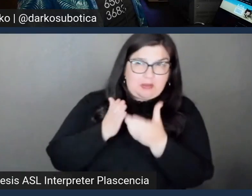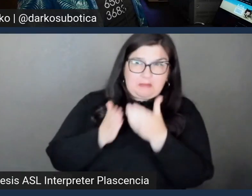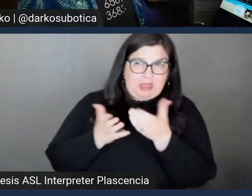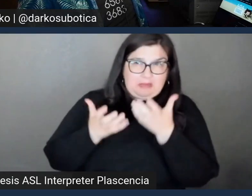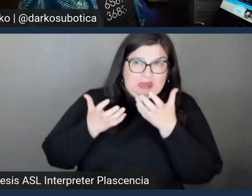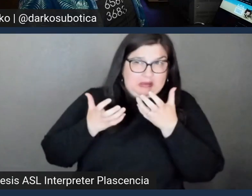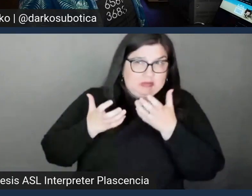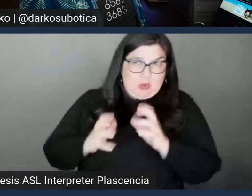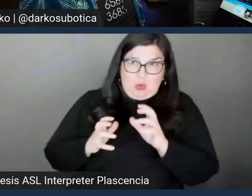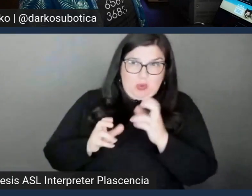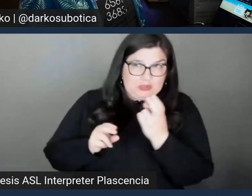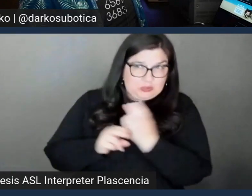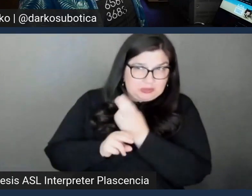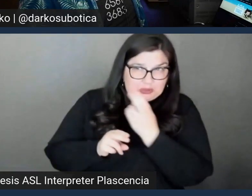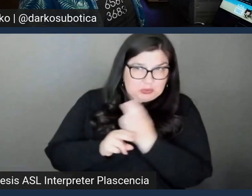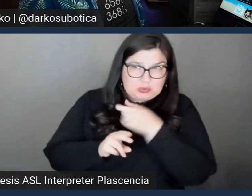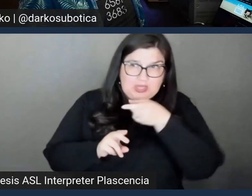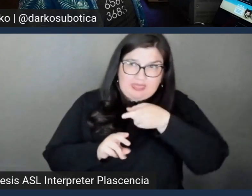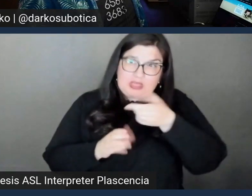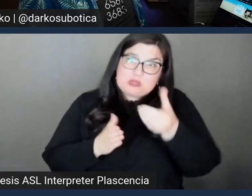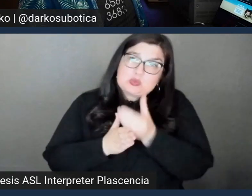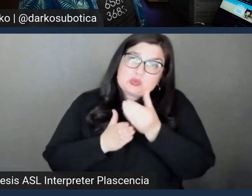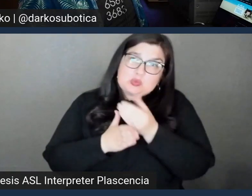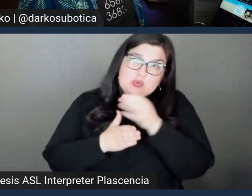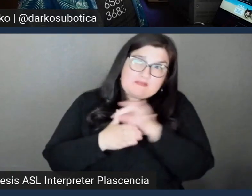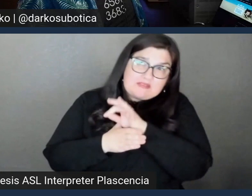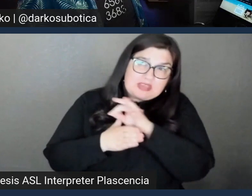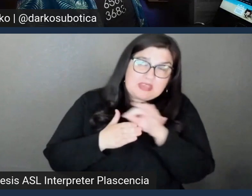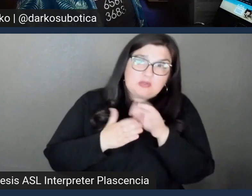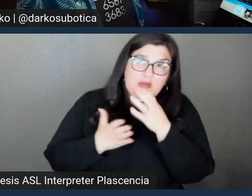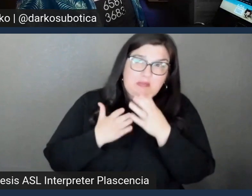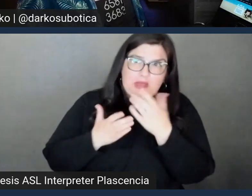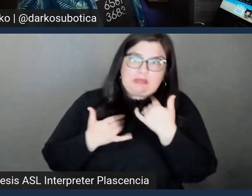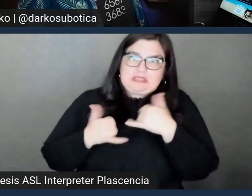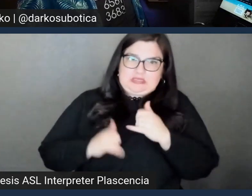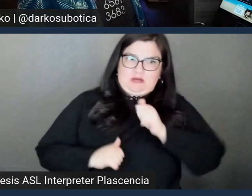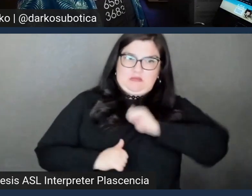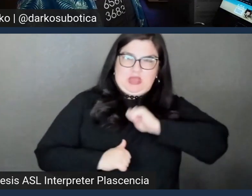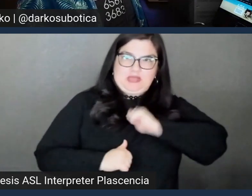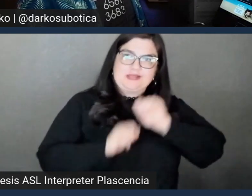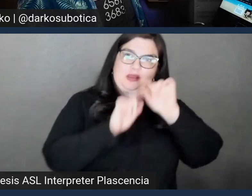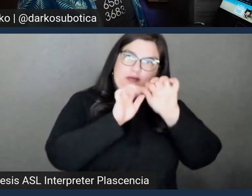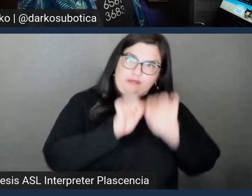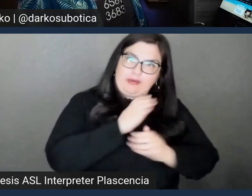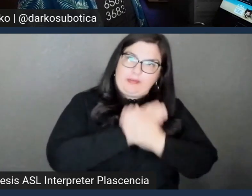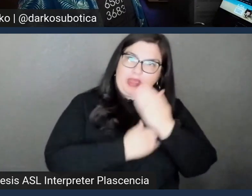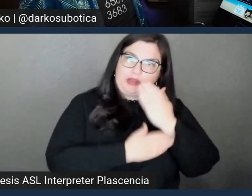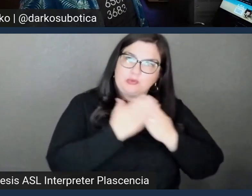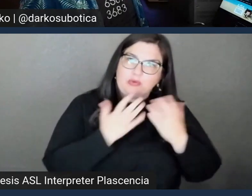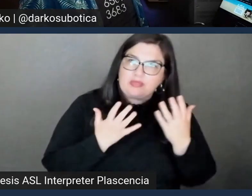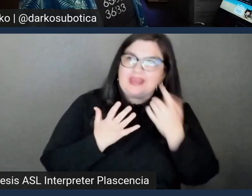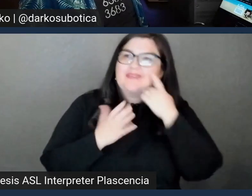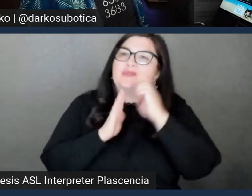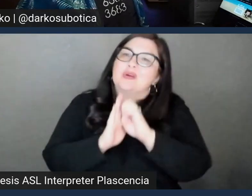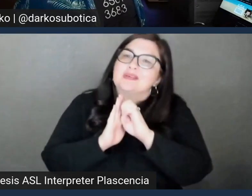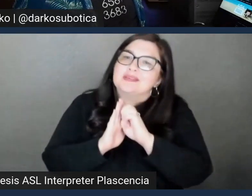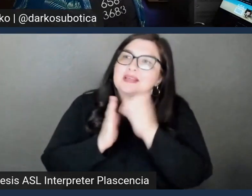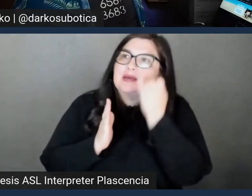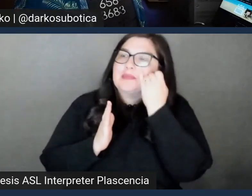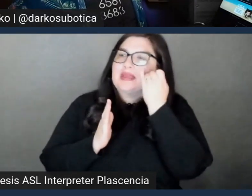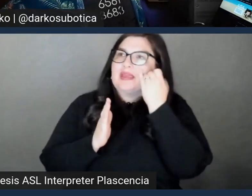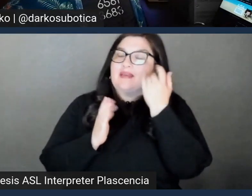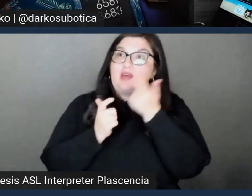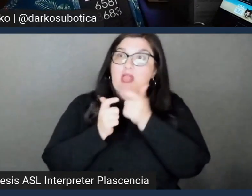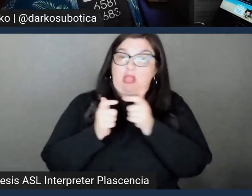using this new feature and I would still do this all manually? Yeah. Like for instance, if I am at a very large